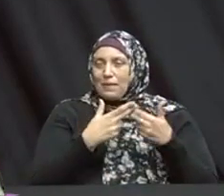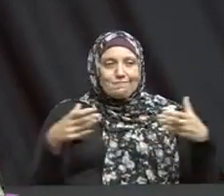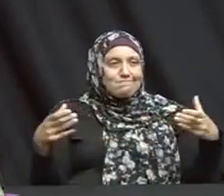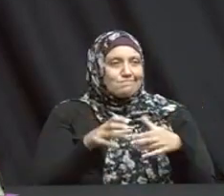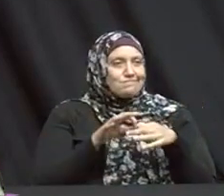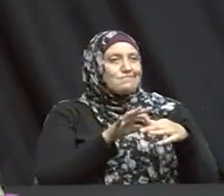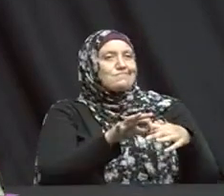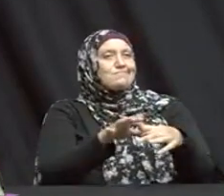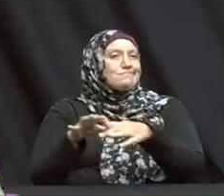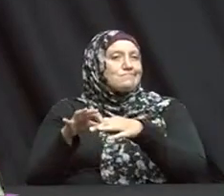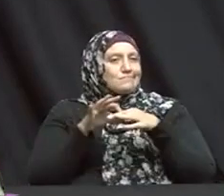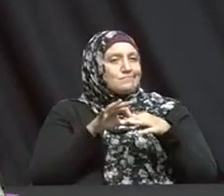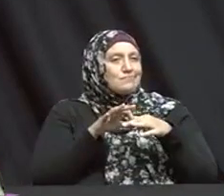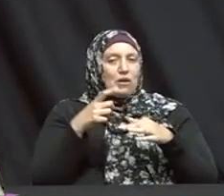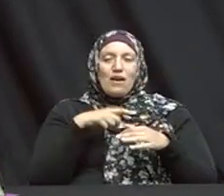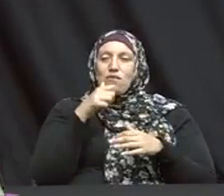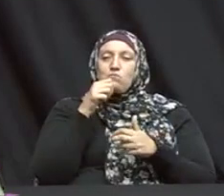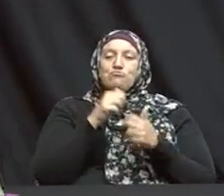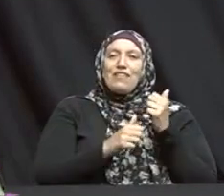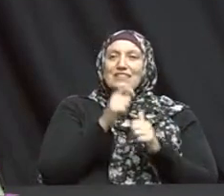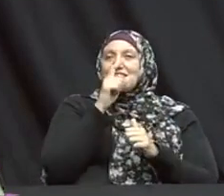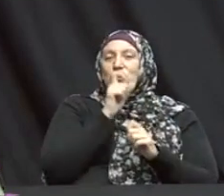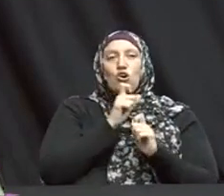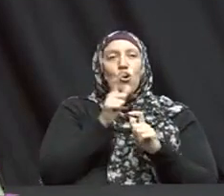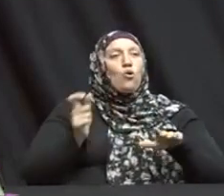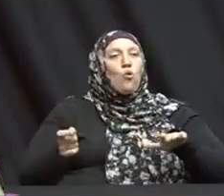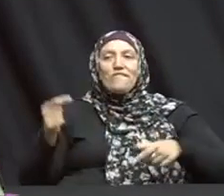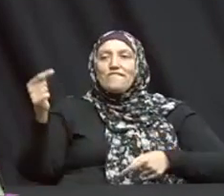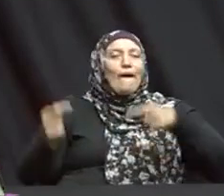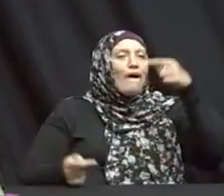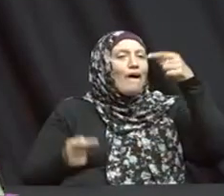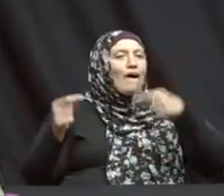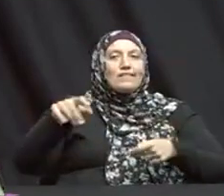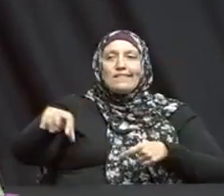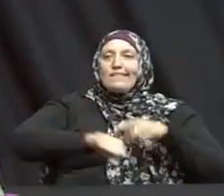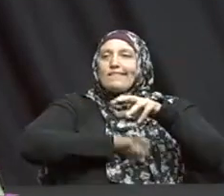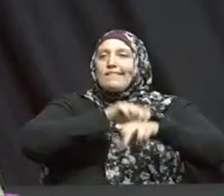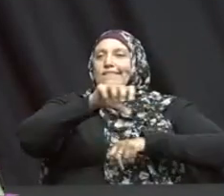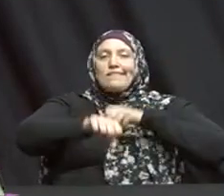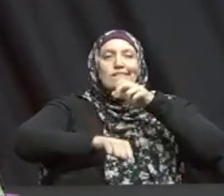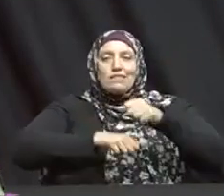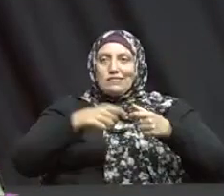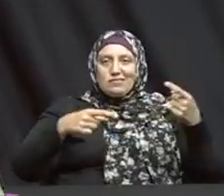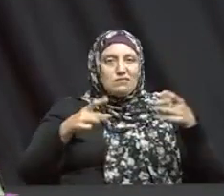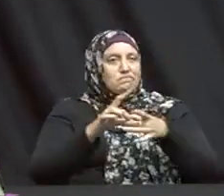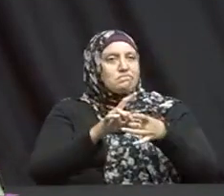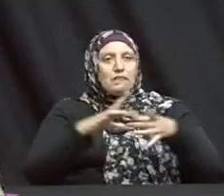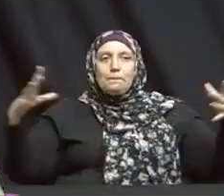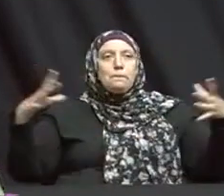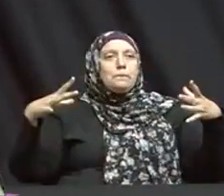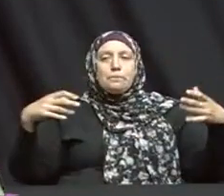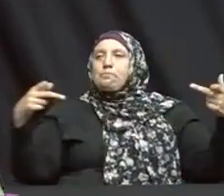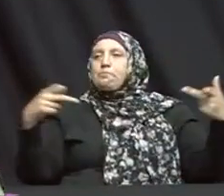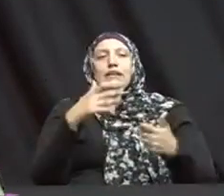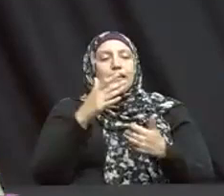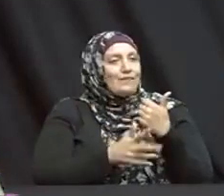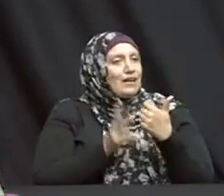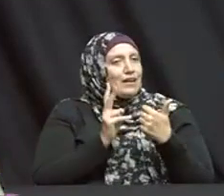Because ultimately when siblings end up in court and they're fighting over an estate, the relationships never ever